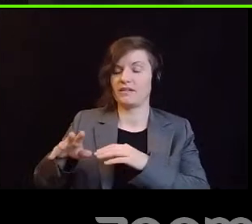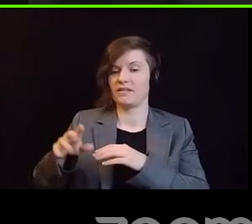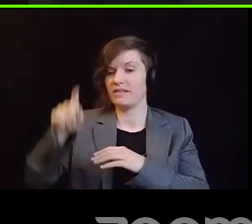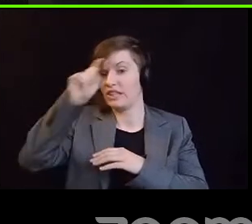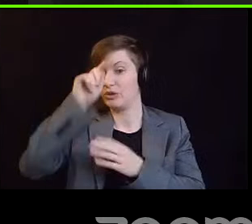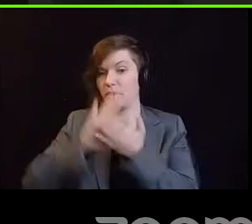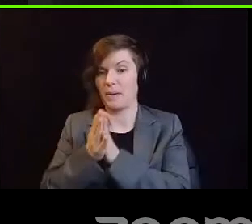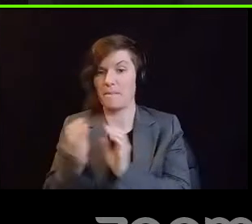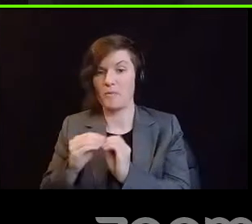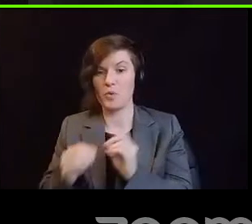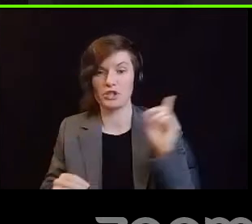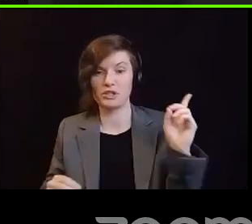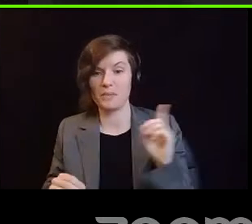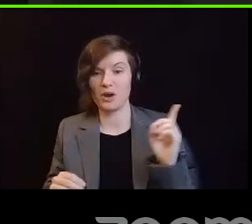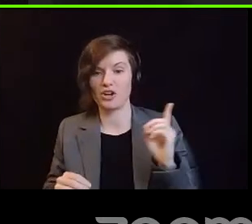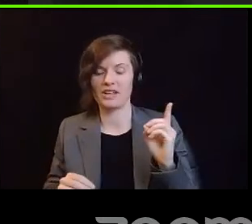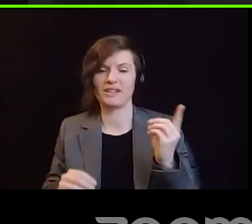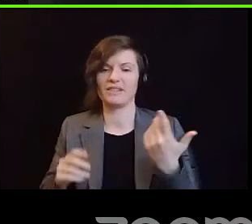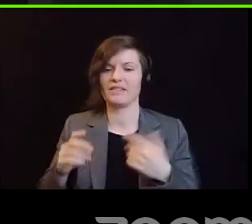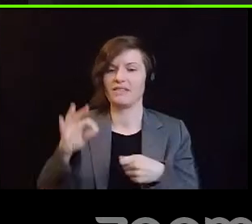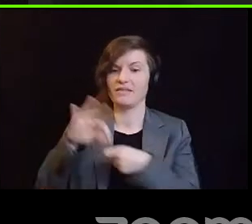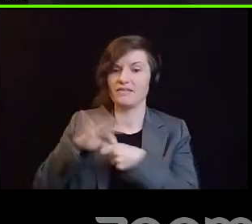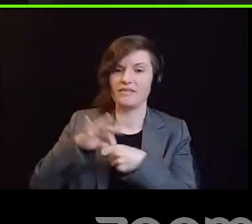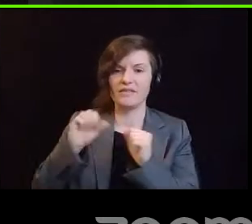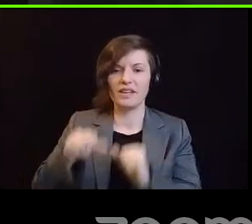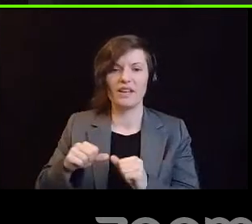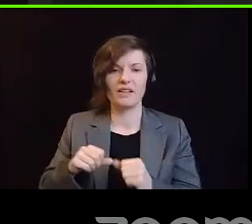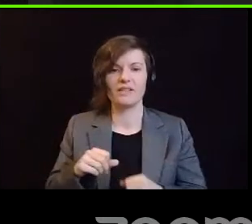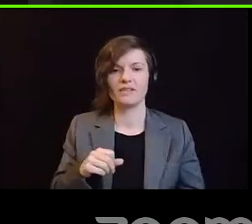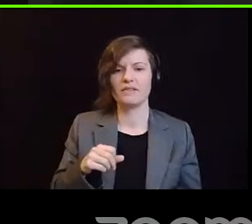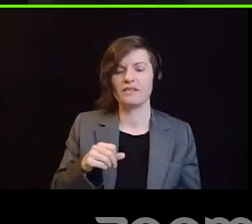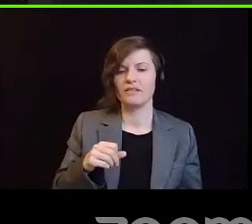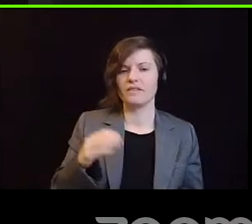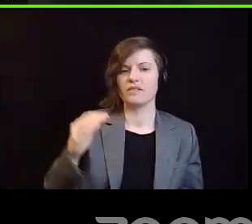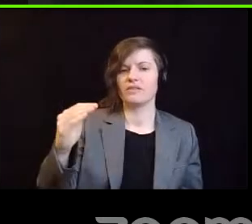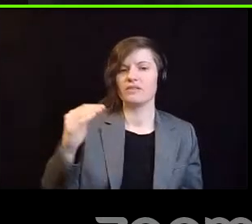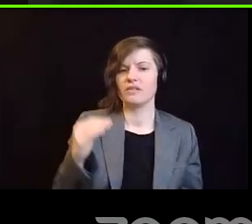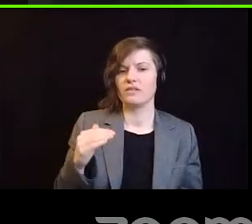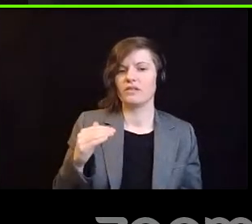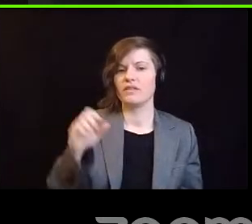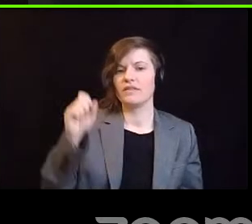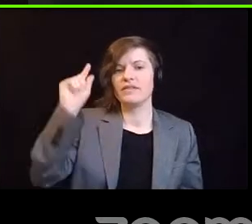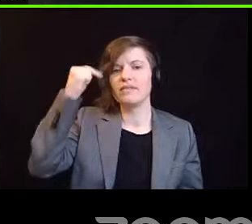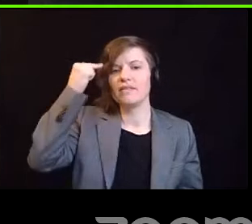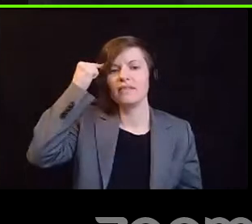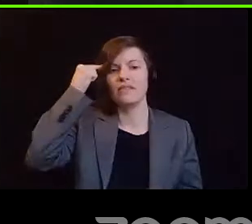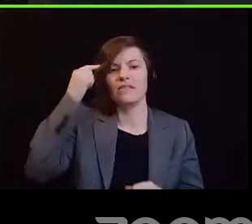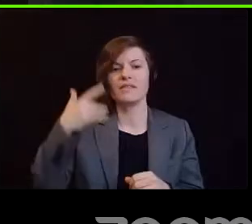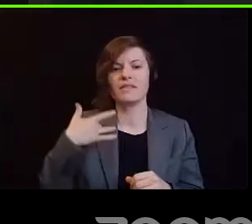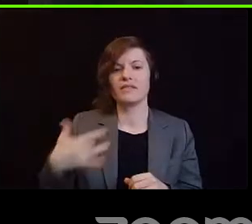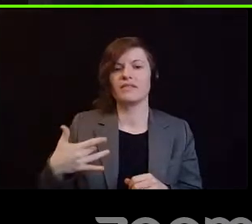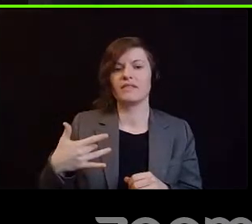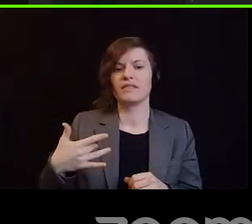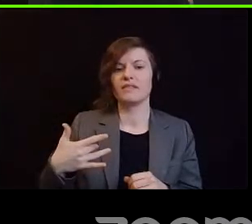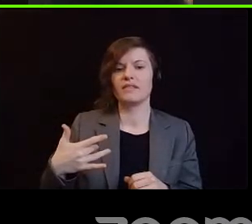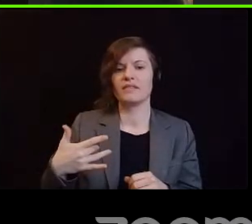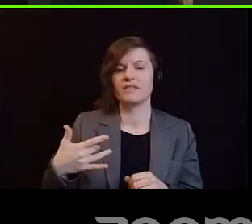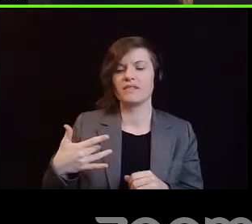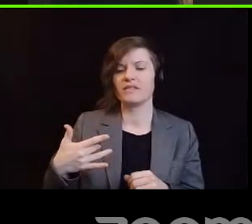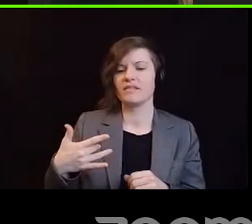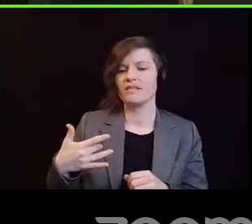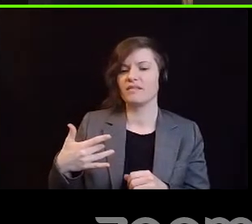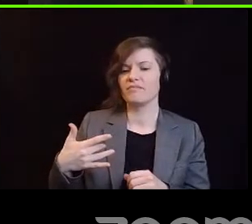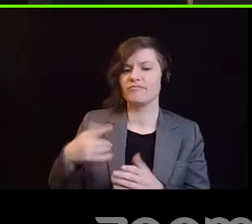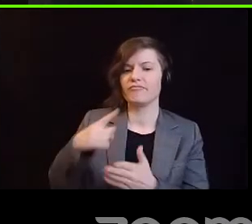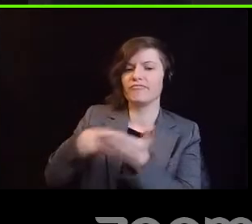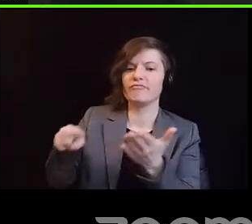of undermining how the state usually demonizes human rights activists as westernizers and secular and so on. I think